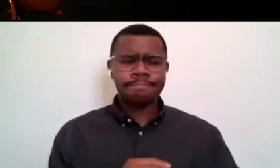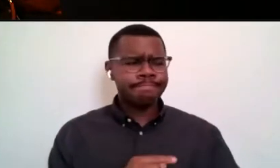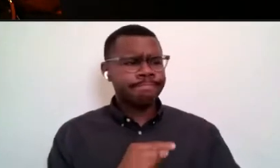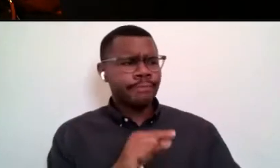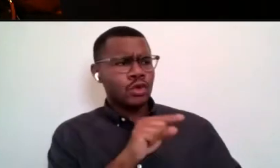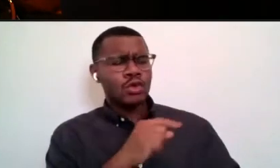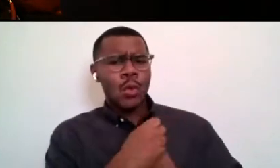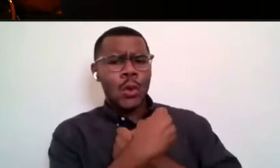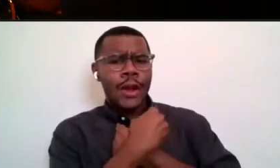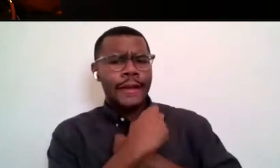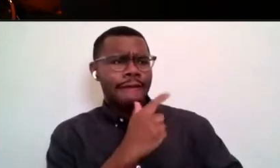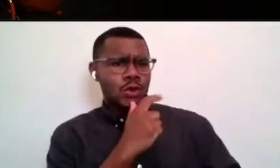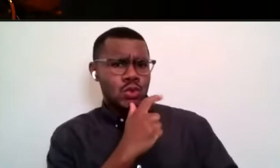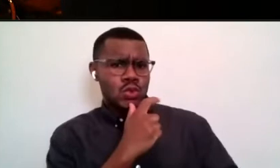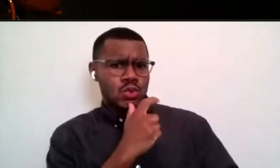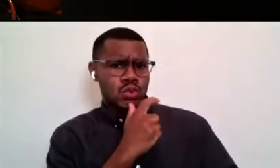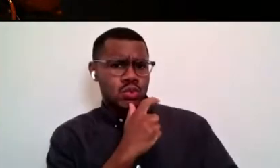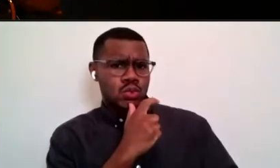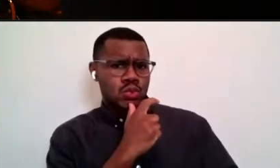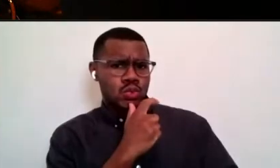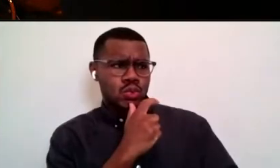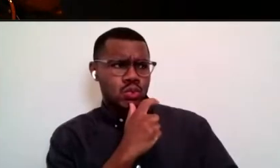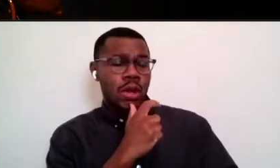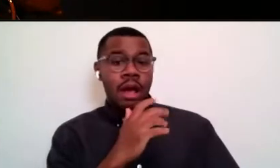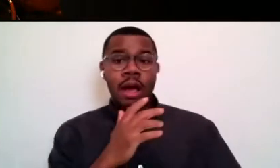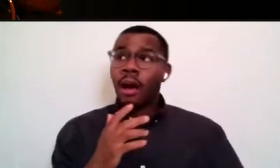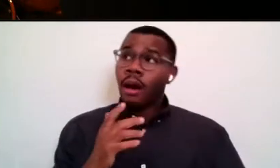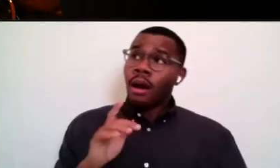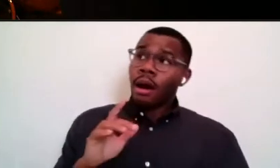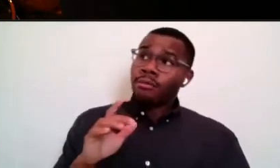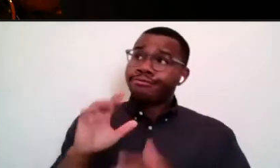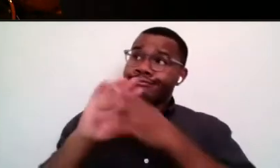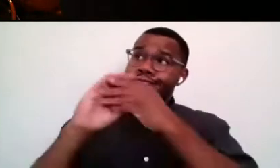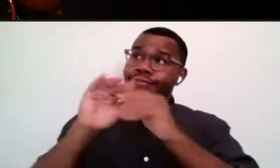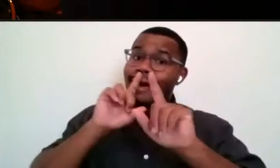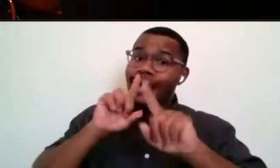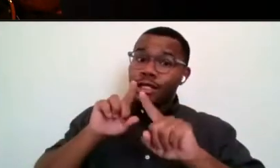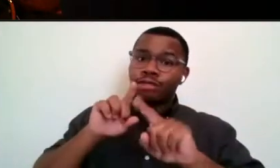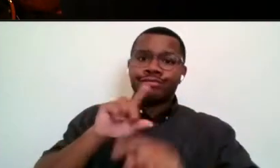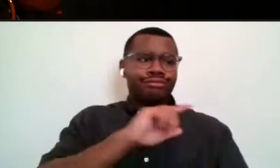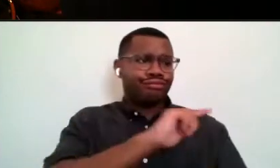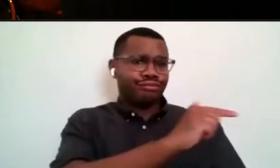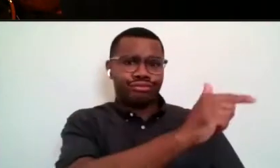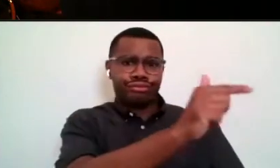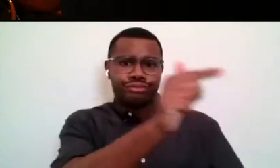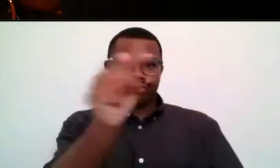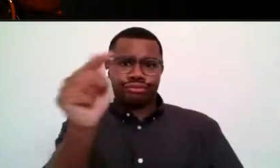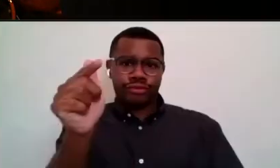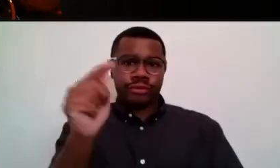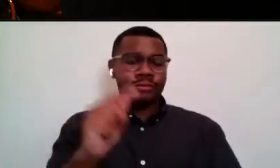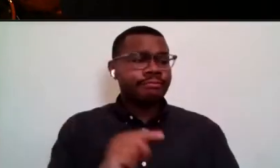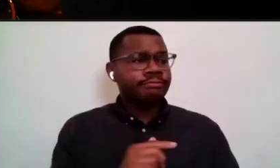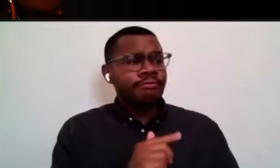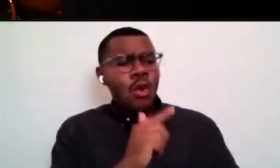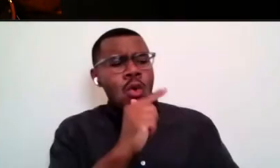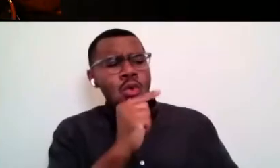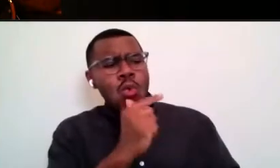big question for all of us, but particularly for women who are in lockdown. It's like, who loves you?